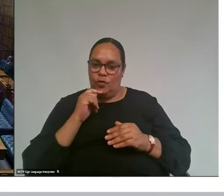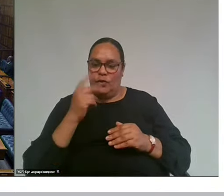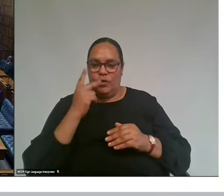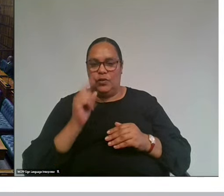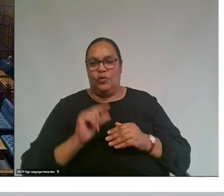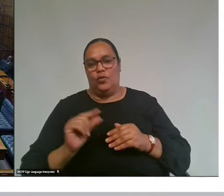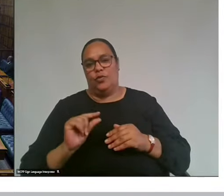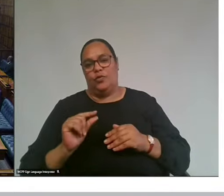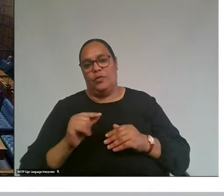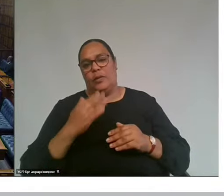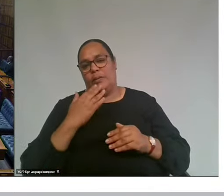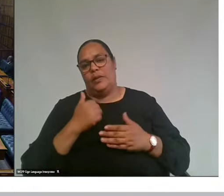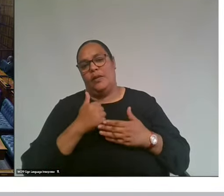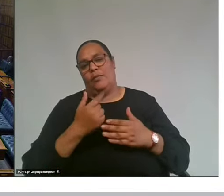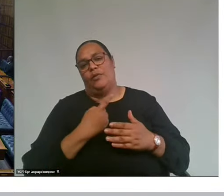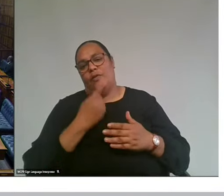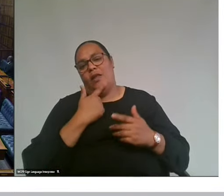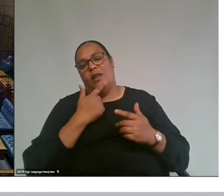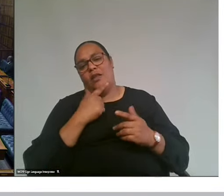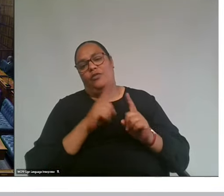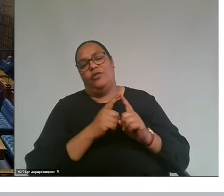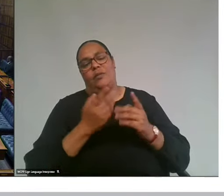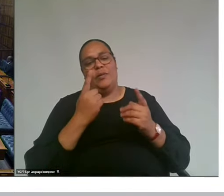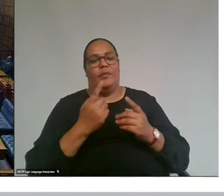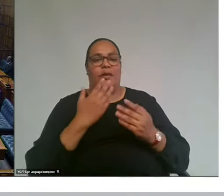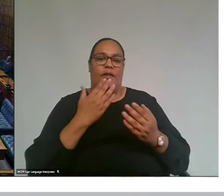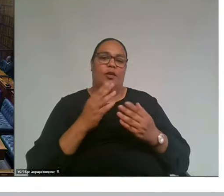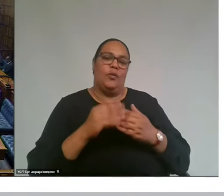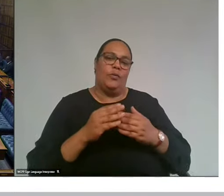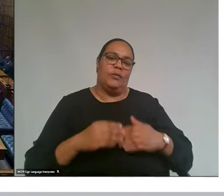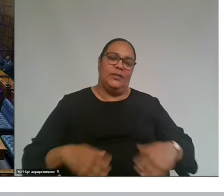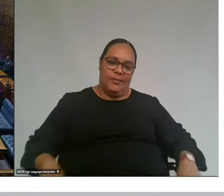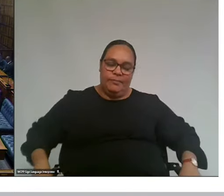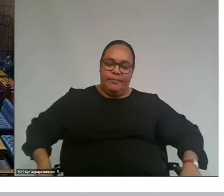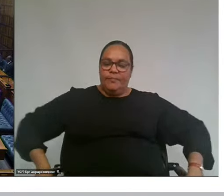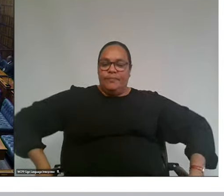you shortly please help yourselves to lunch as well thank you